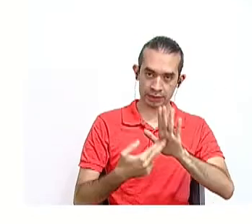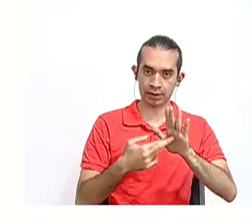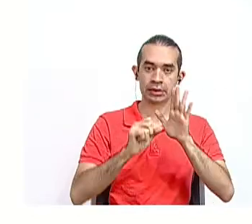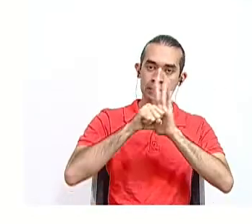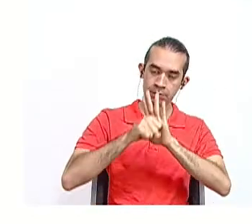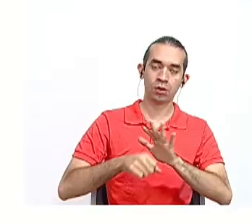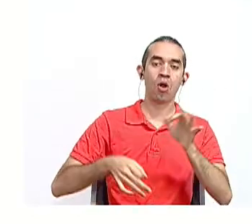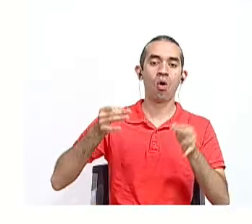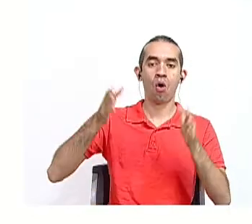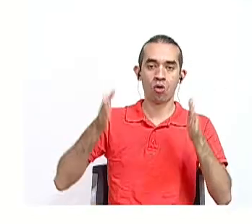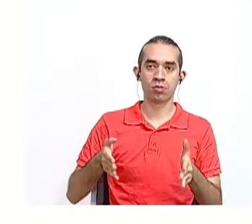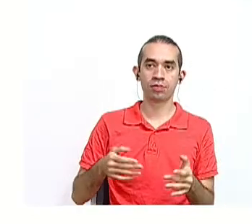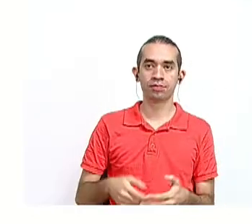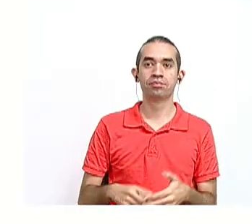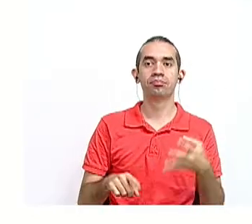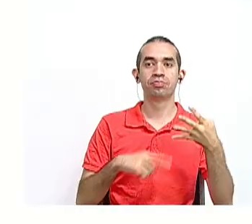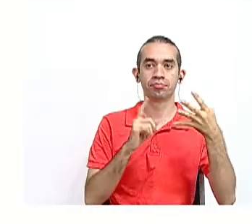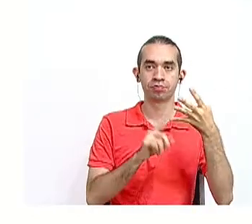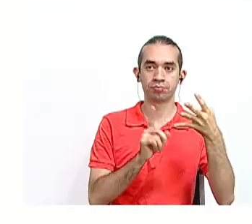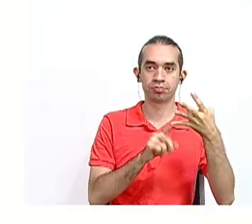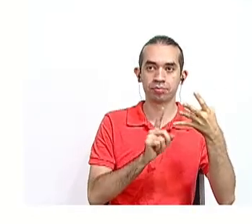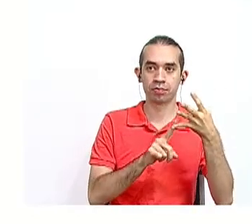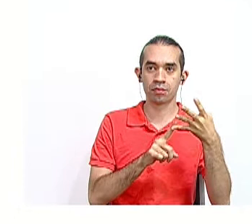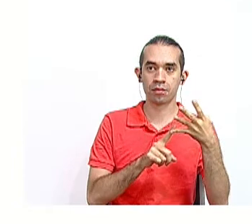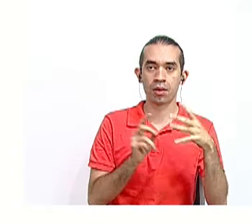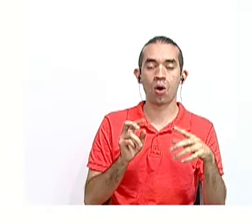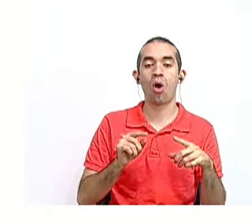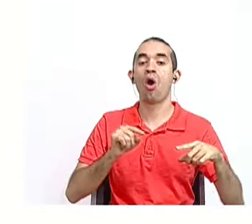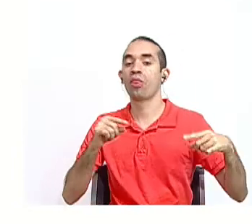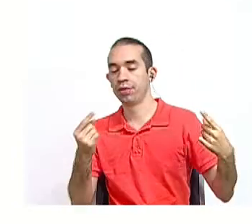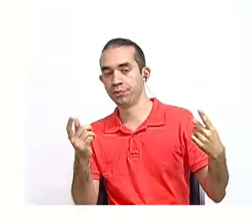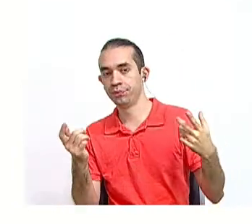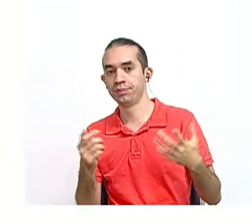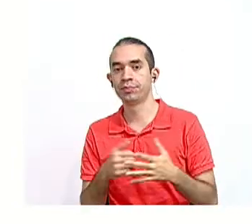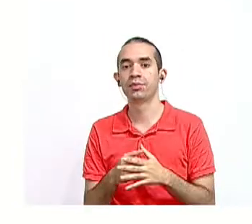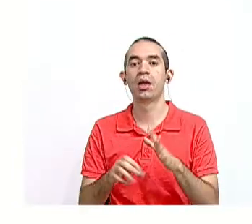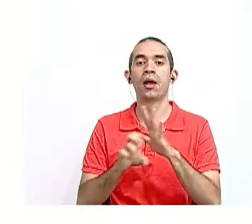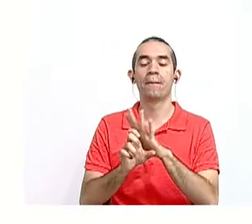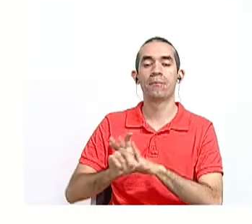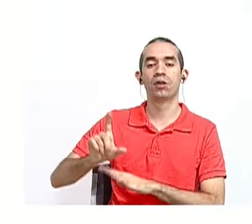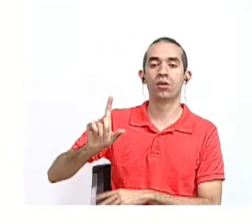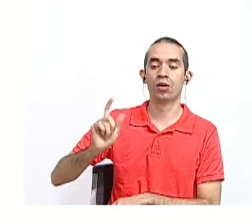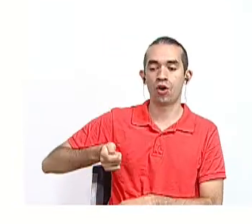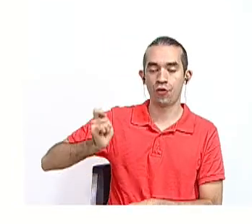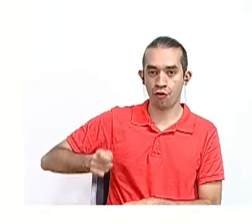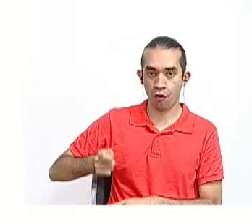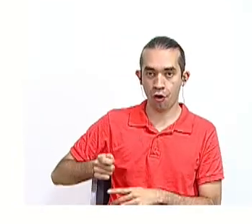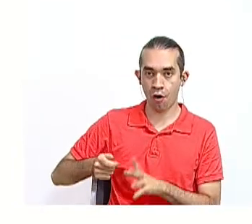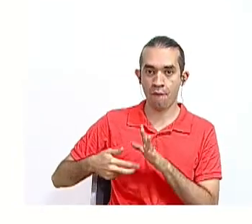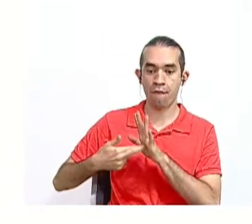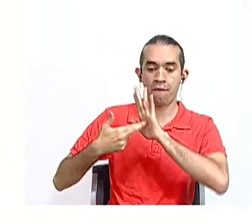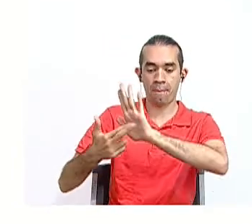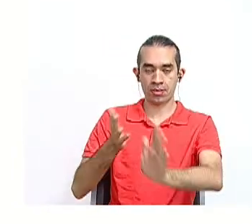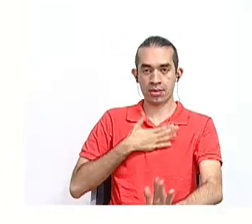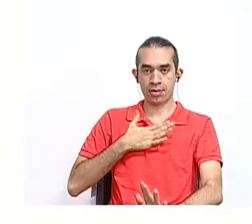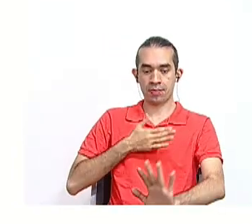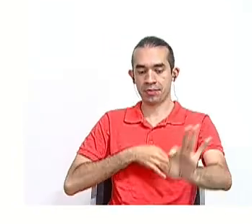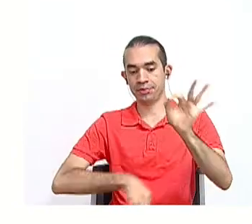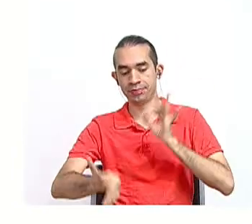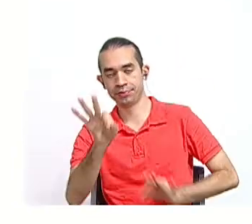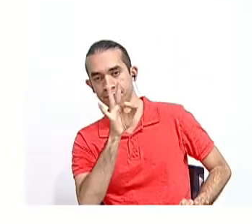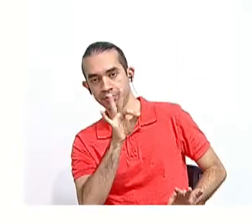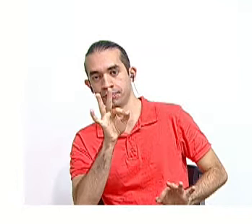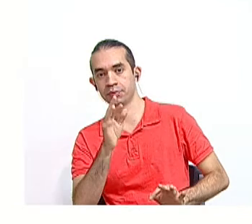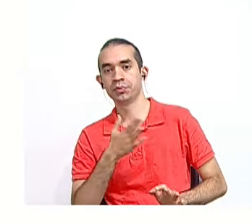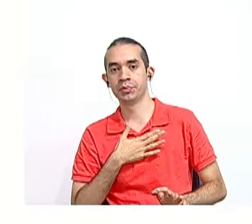as a counterpart or image of. If I talk, for example, about the lawyer represents me. That means that the lawyer is kind